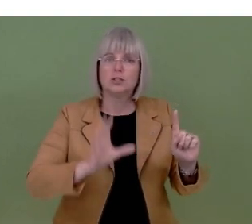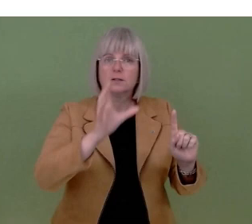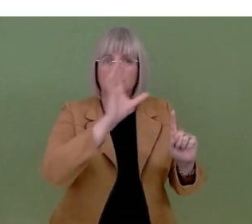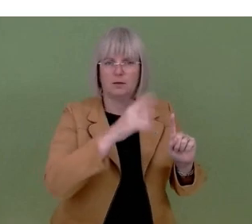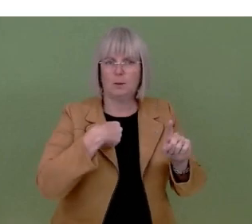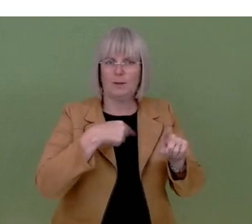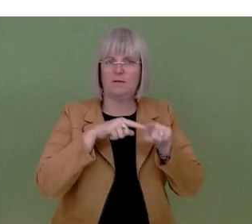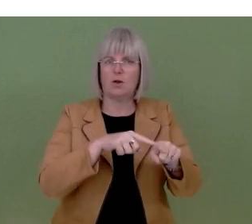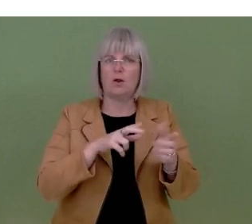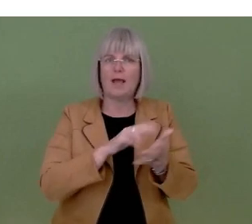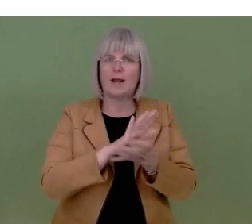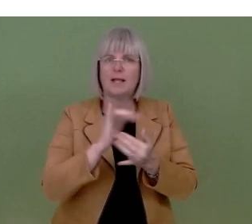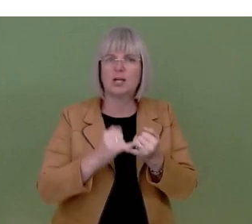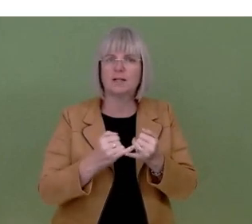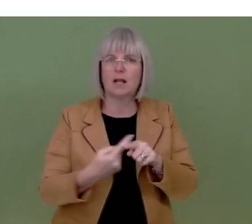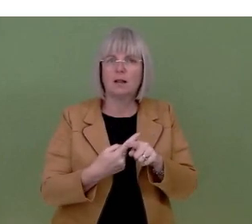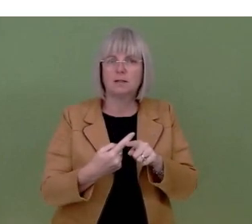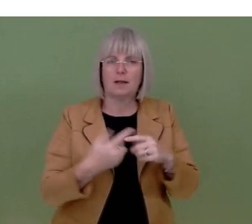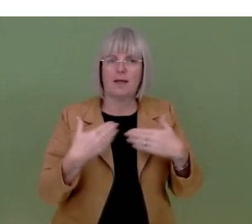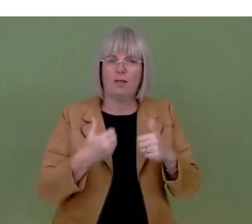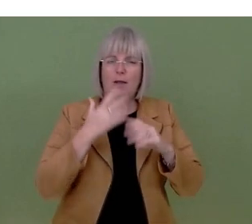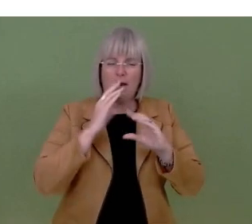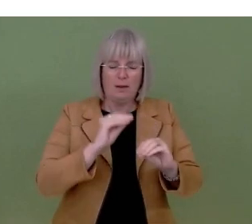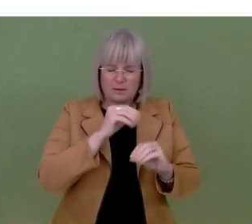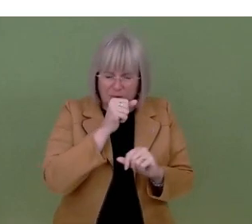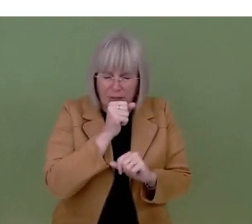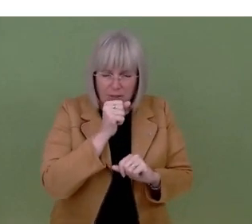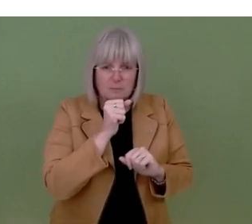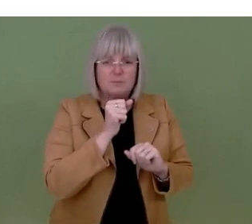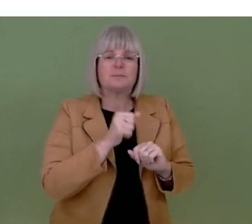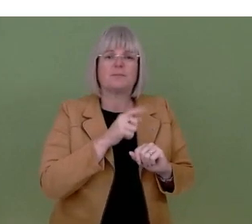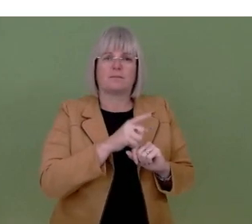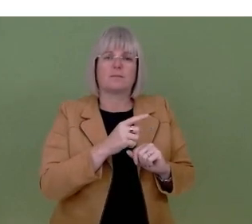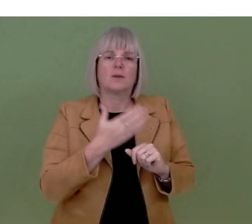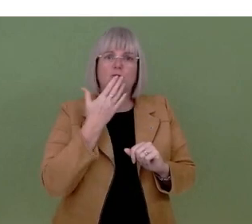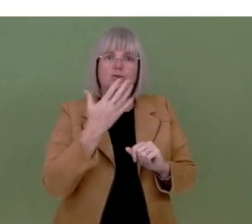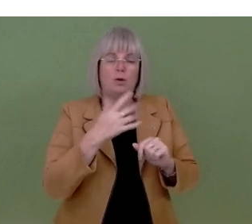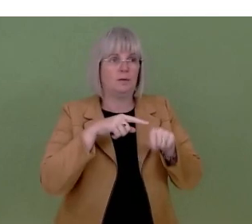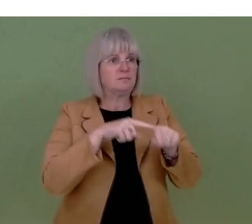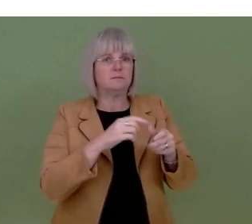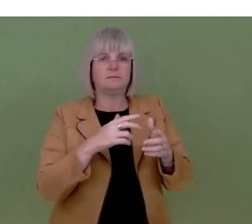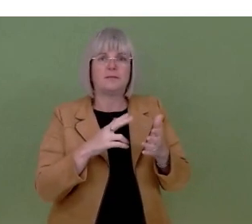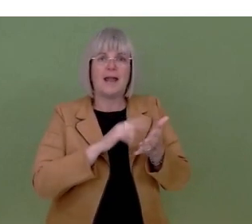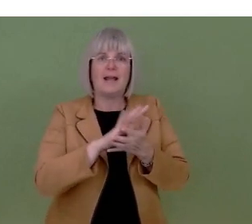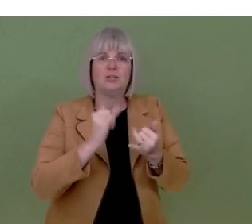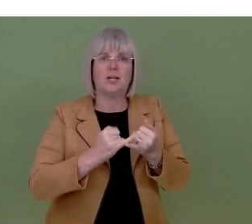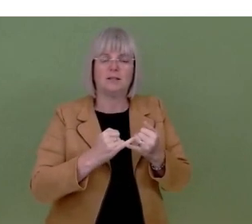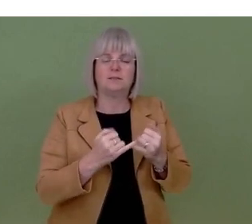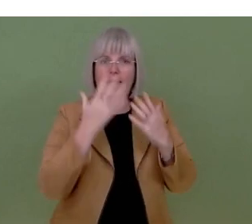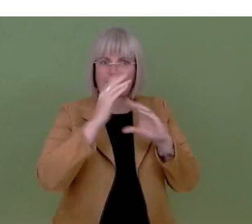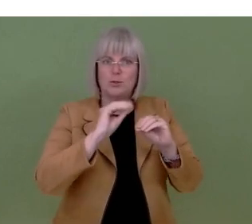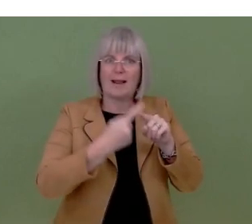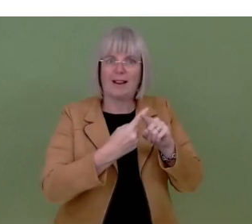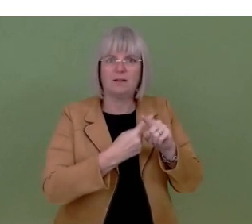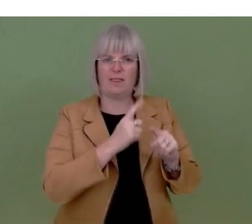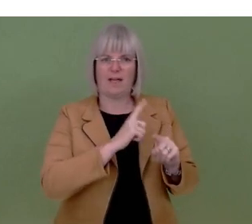and Health Education England arrangements, which is perhaps why the map's colour-coded as it is. But basically, whether you're in the north, the